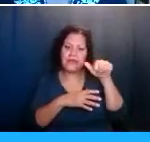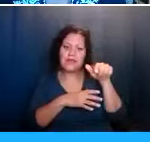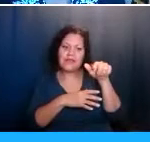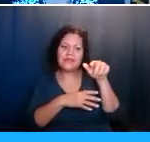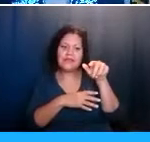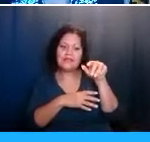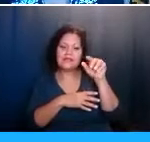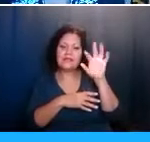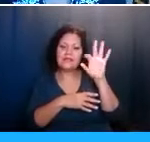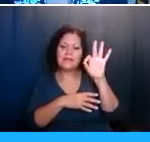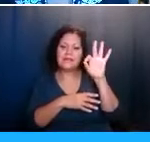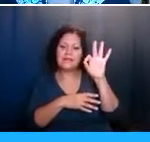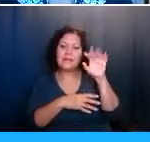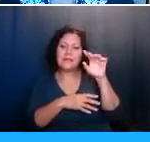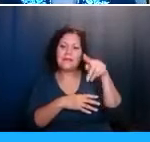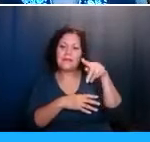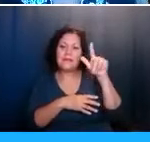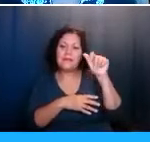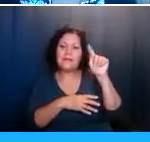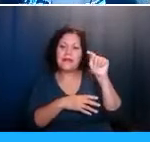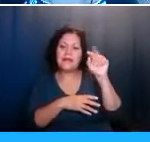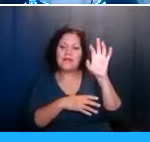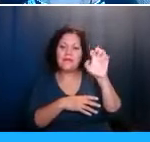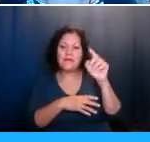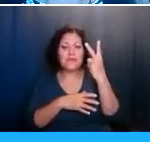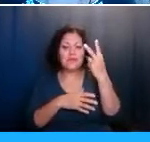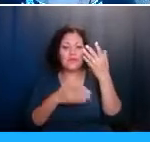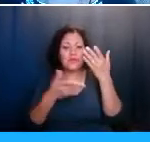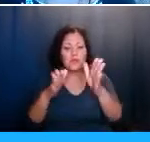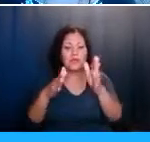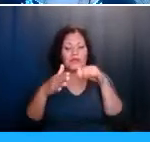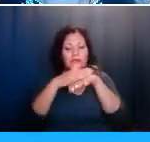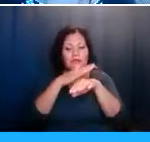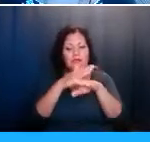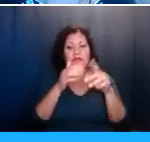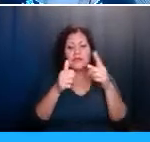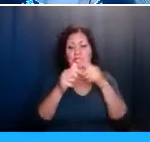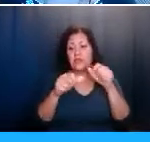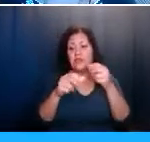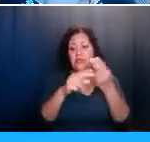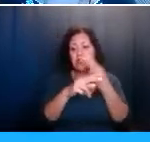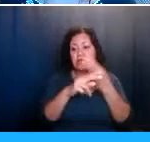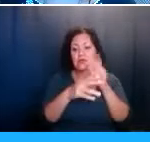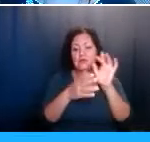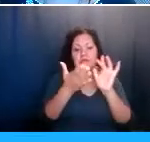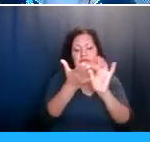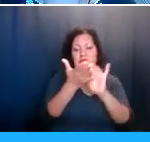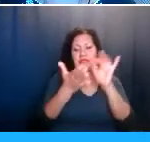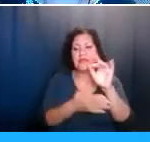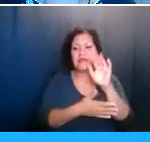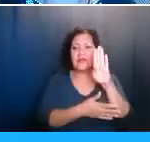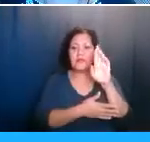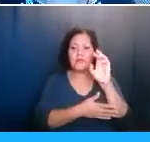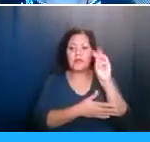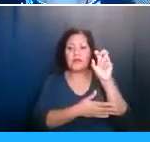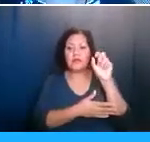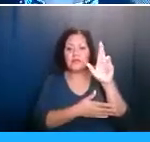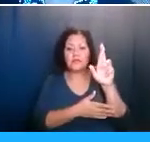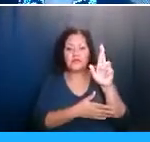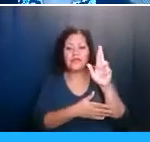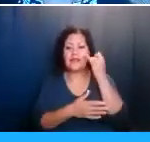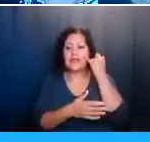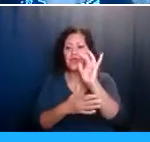get into the platform. One is through your browser by clicking on the invite link that went out in